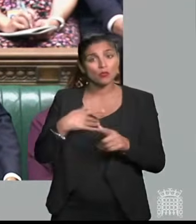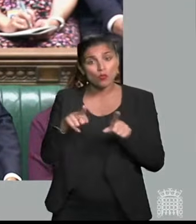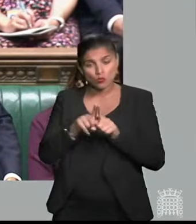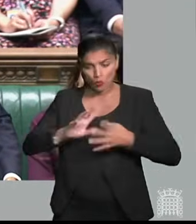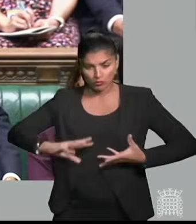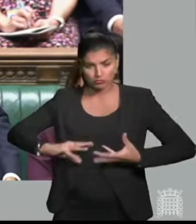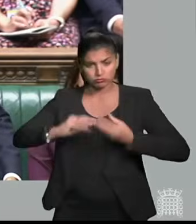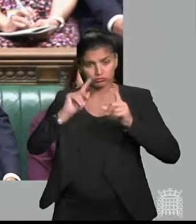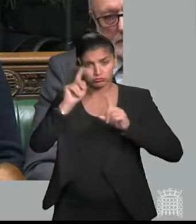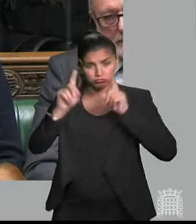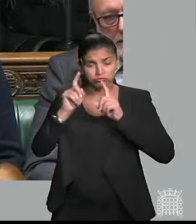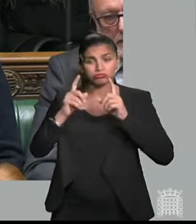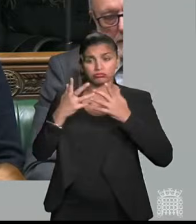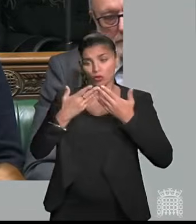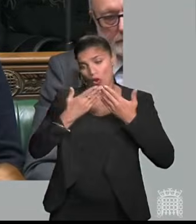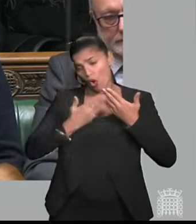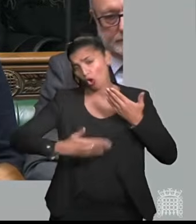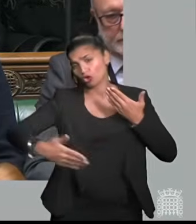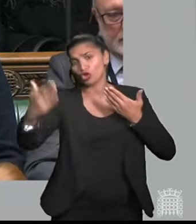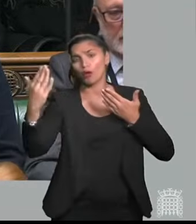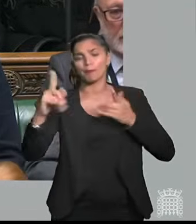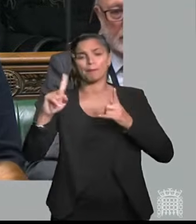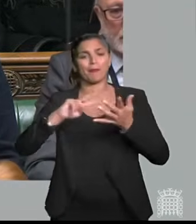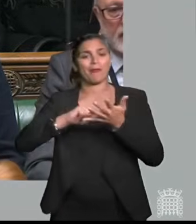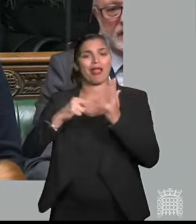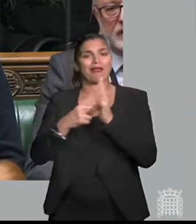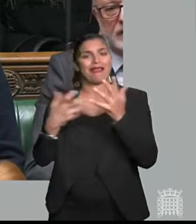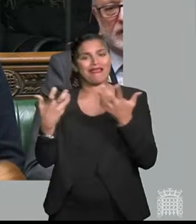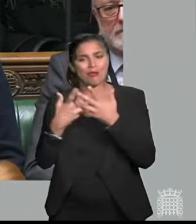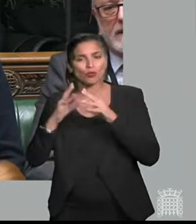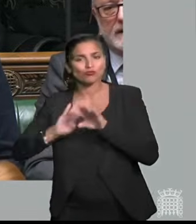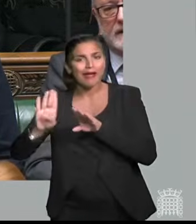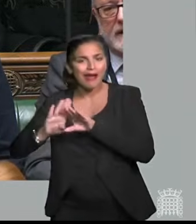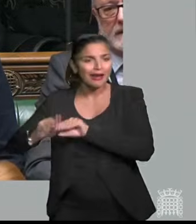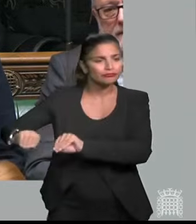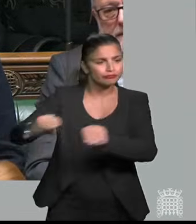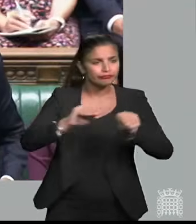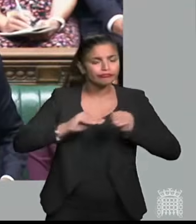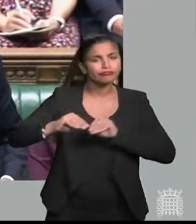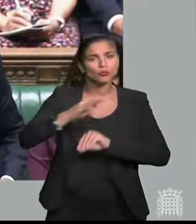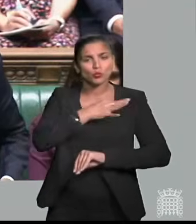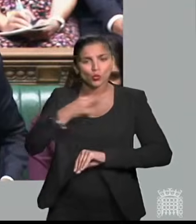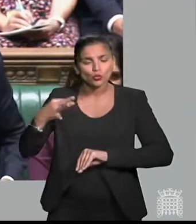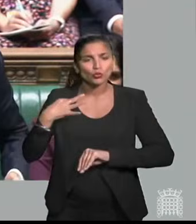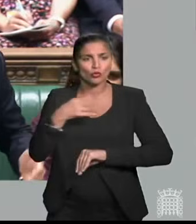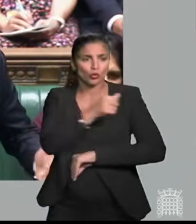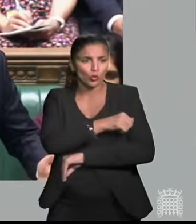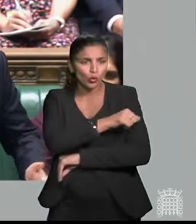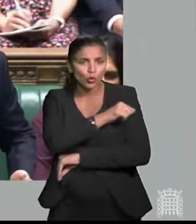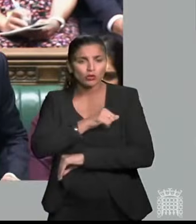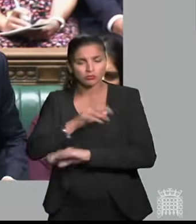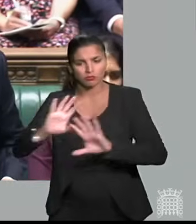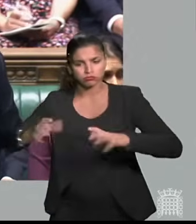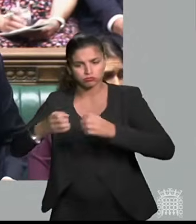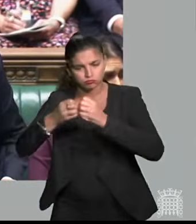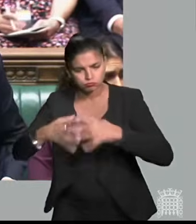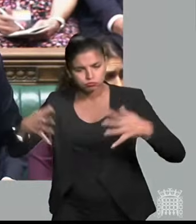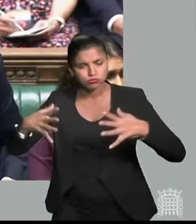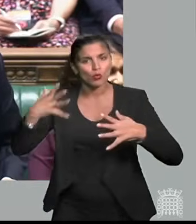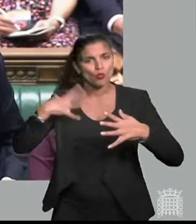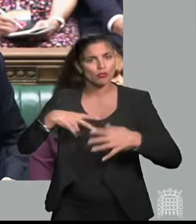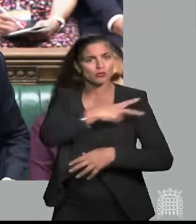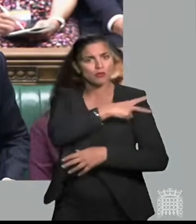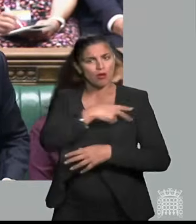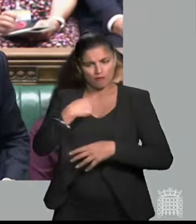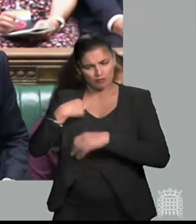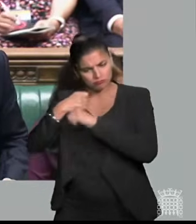in the NHS's history to ensure that we train the doctors and nurses we need for the future. That demonstrates our commitment to the